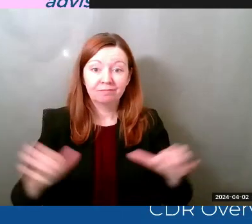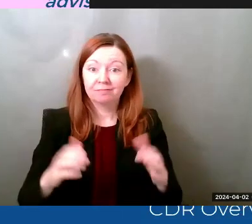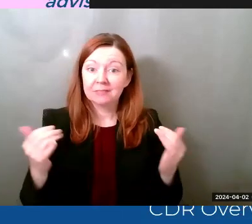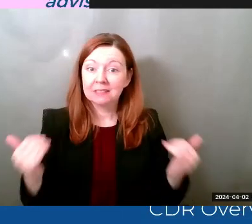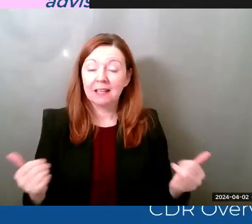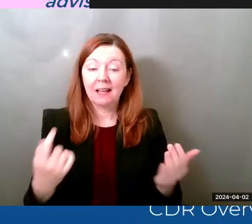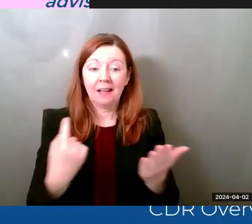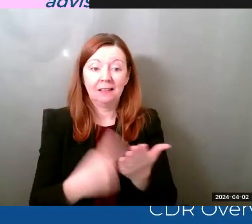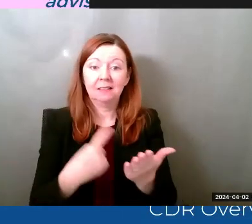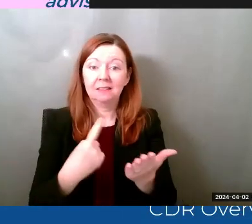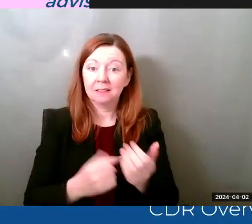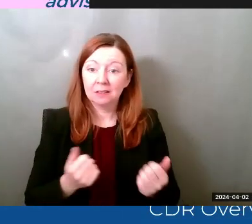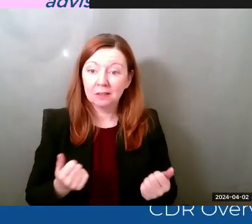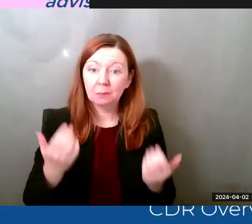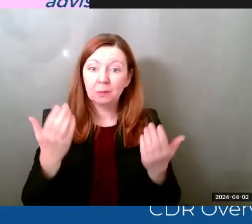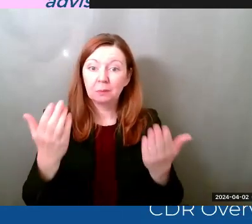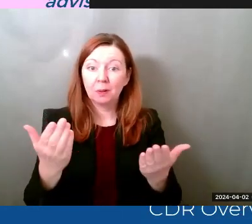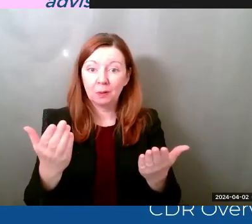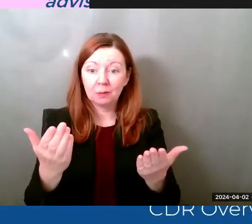to discuss the